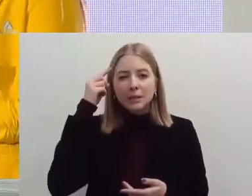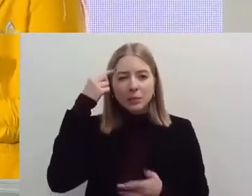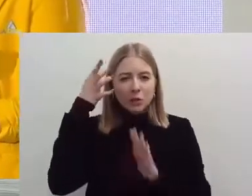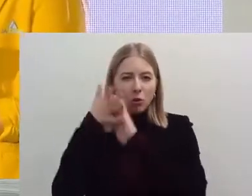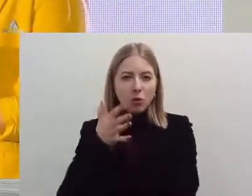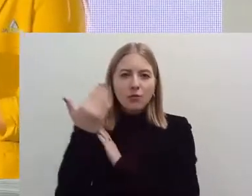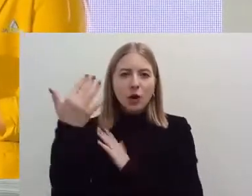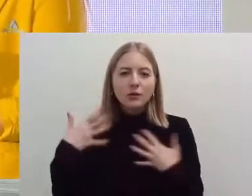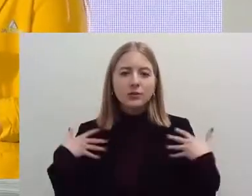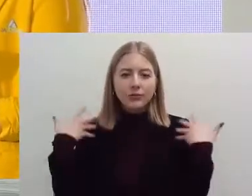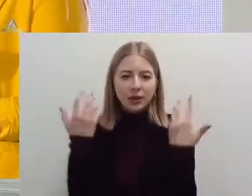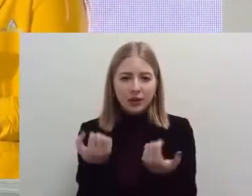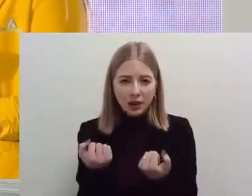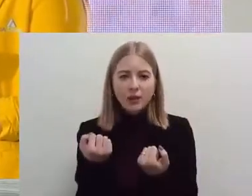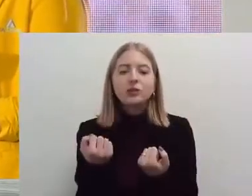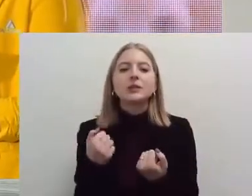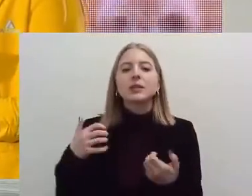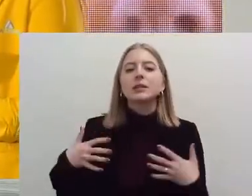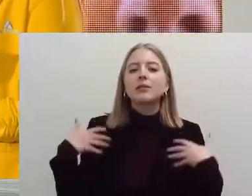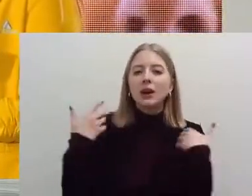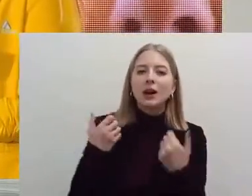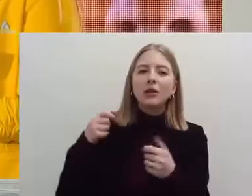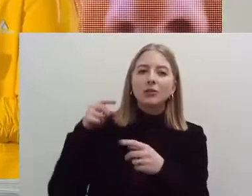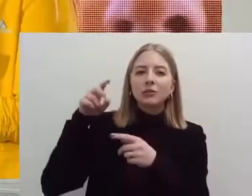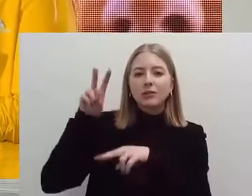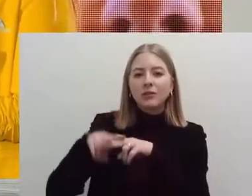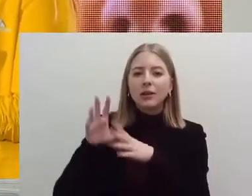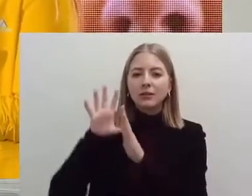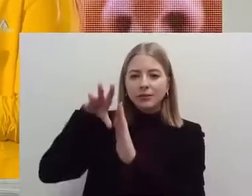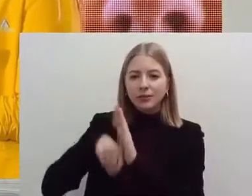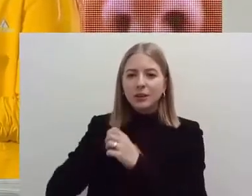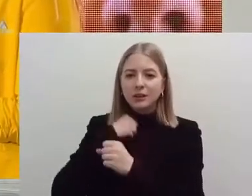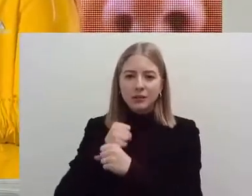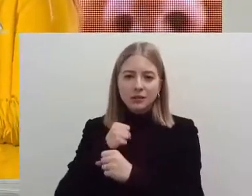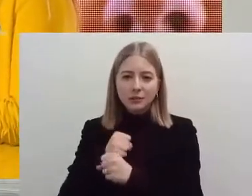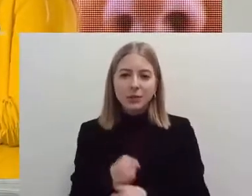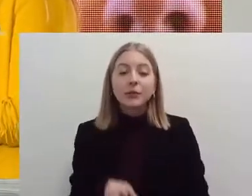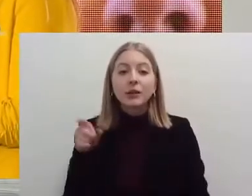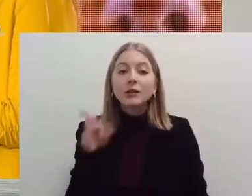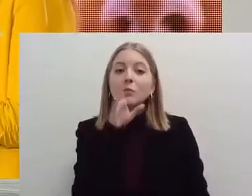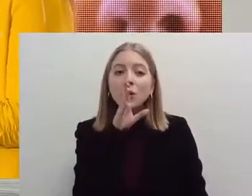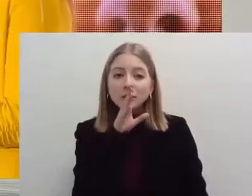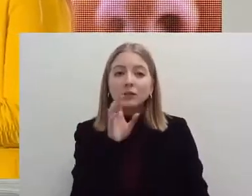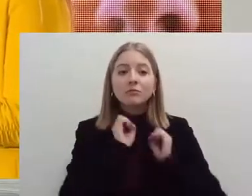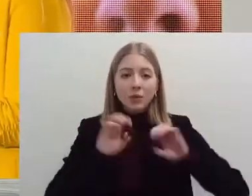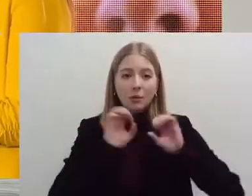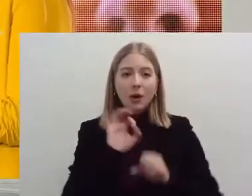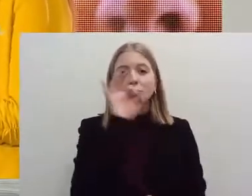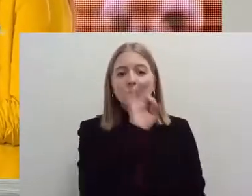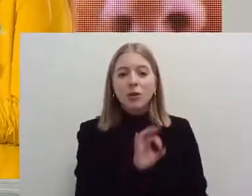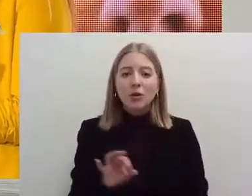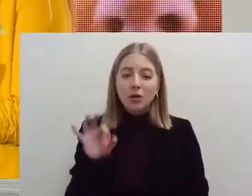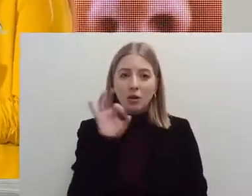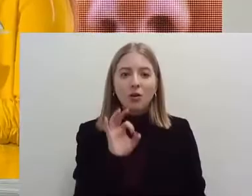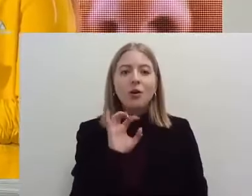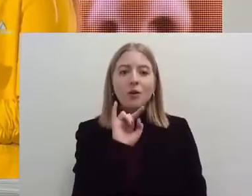which centers on promoting well-being in the earliest stages. So let's give a warm welcome to our speaker. And I remind you